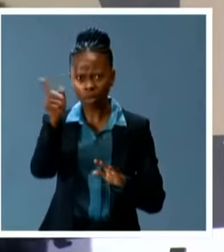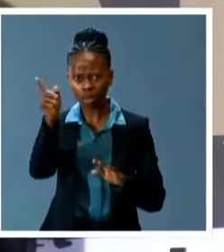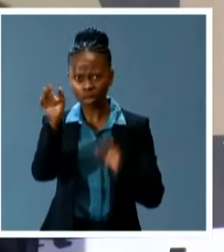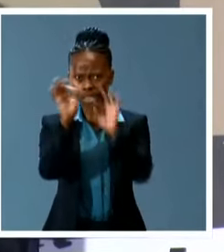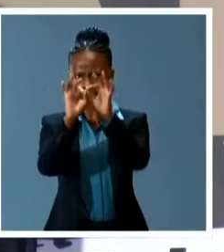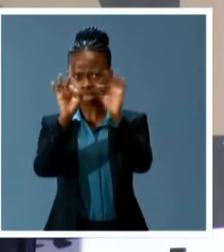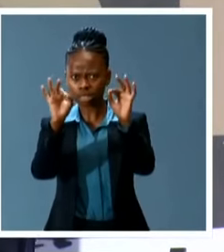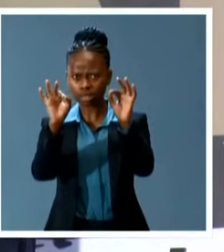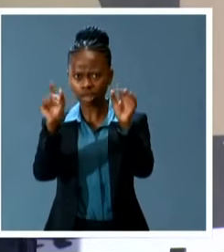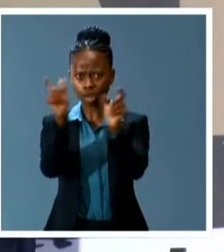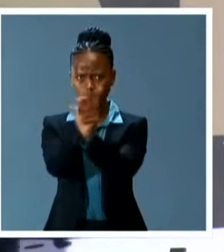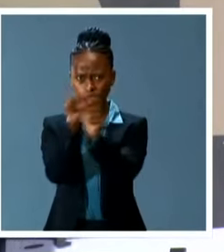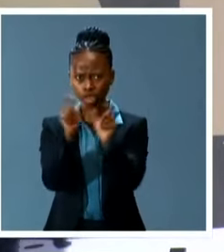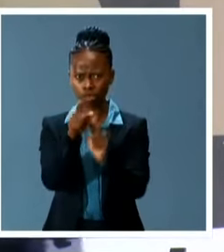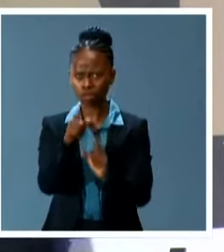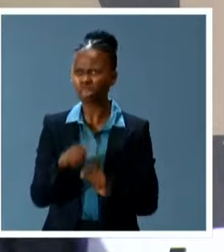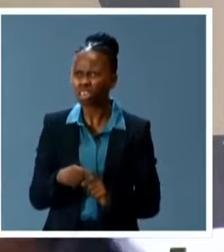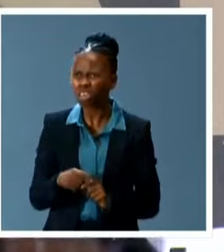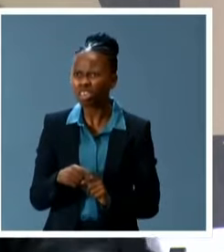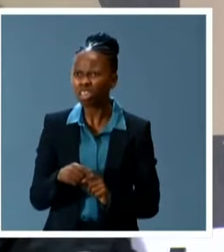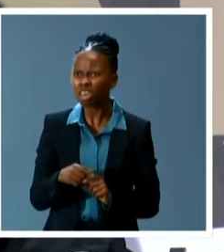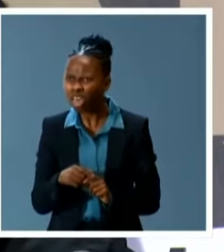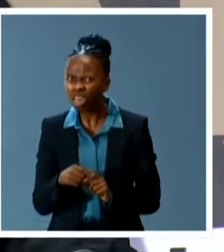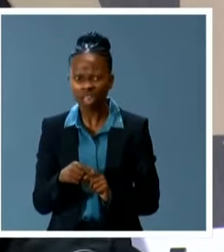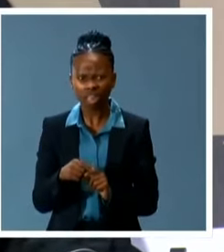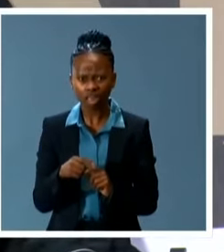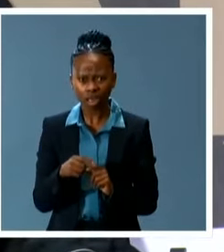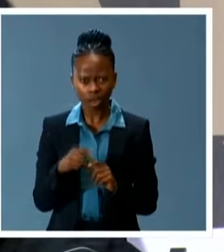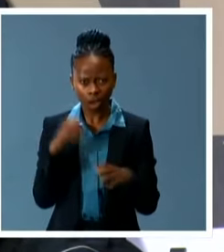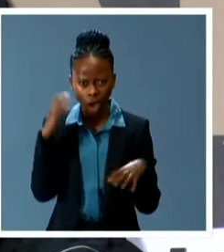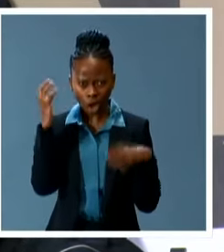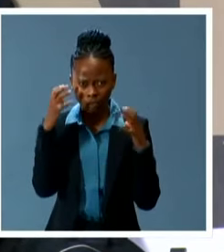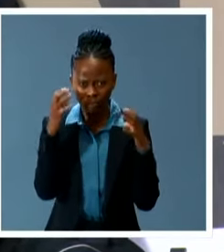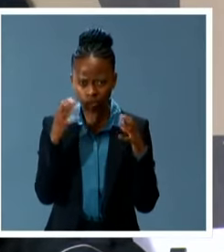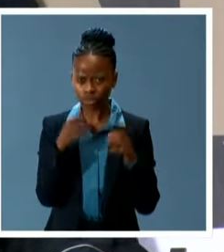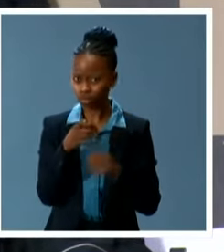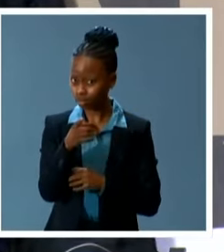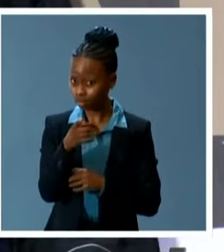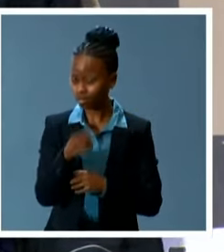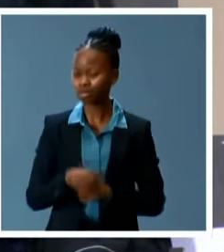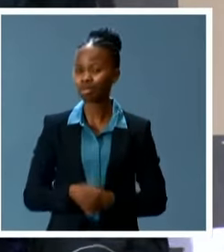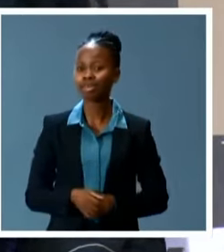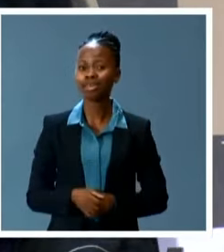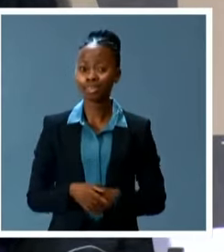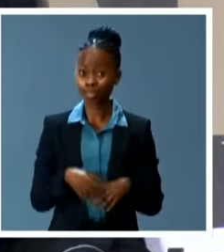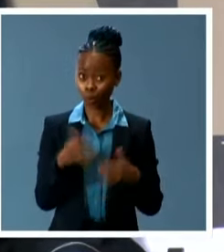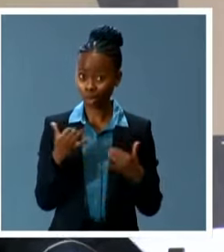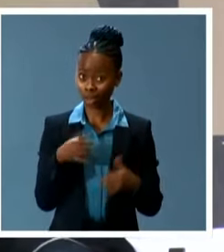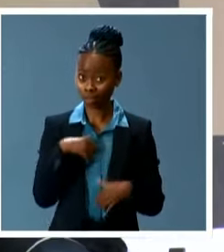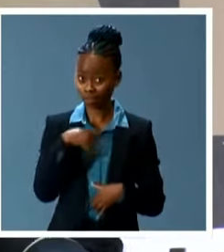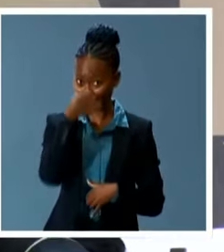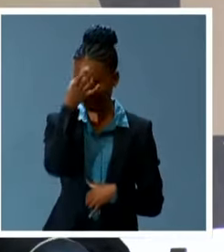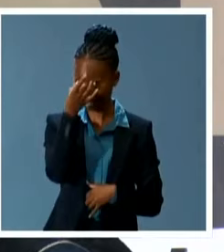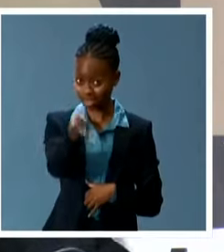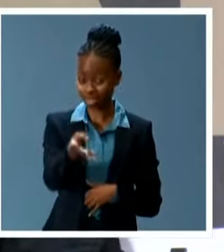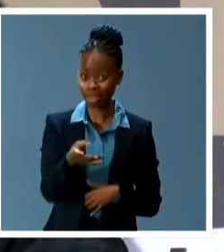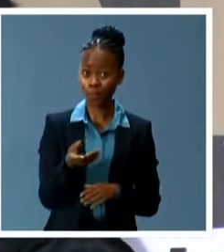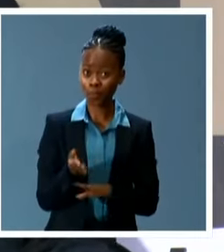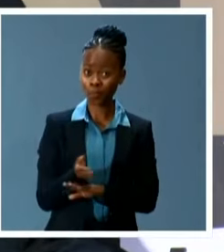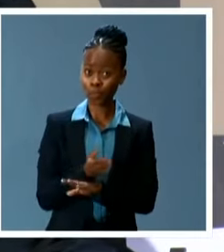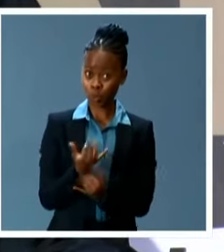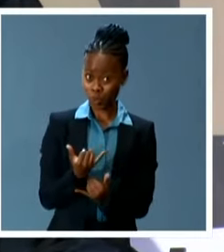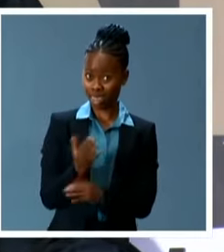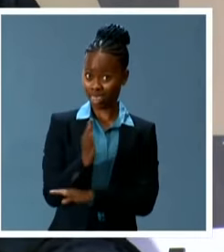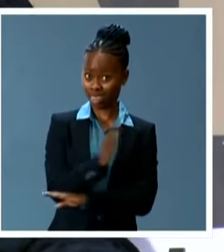it means we're back home. Now it's very confusing. I should tell you that earlier today,